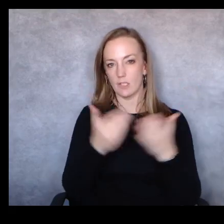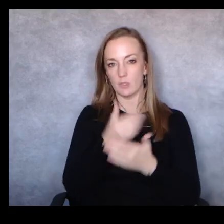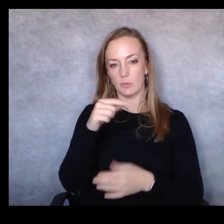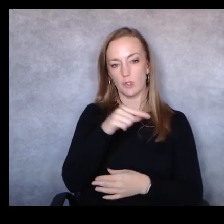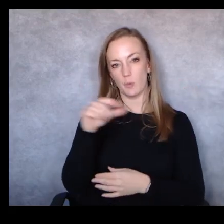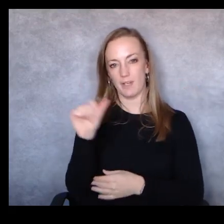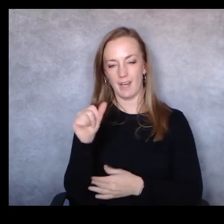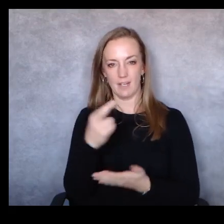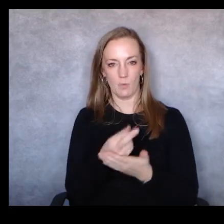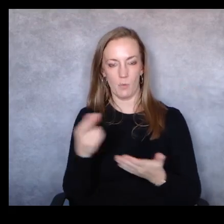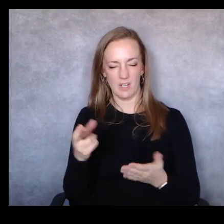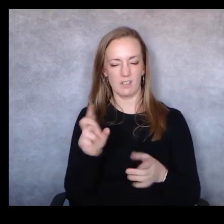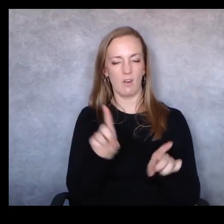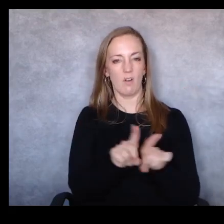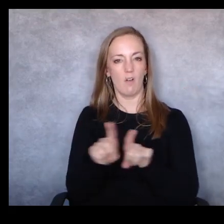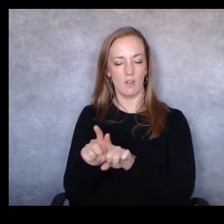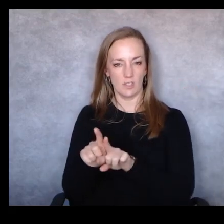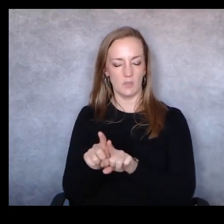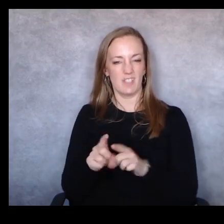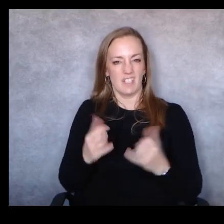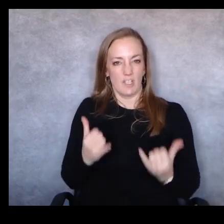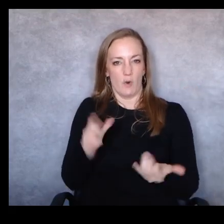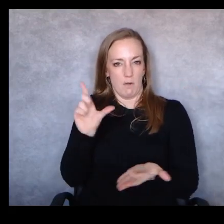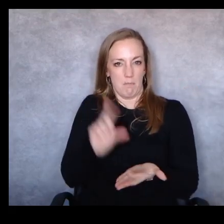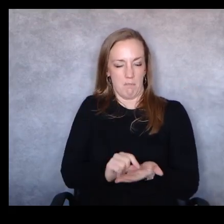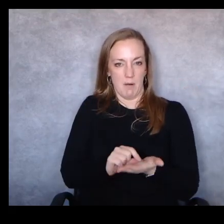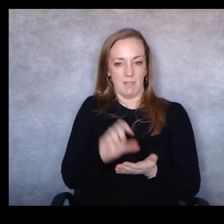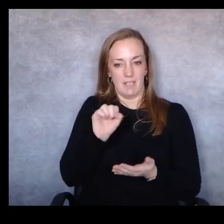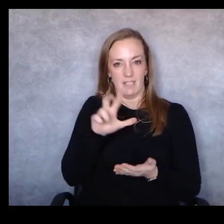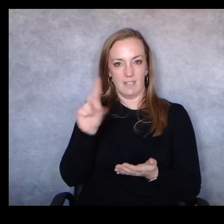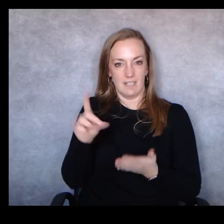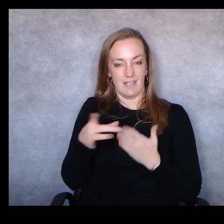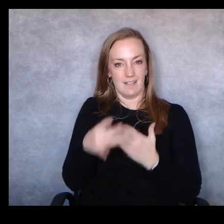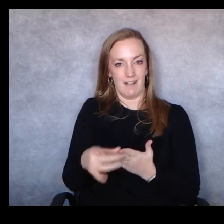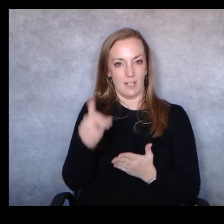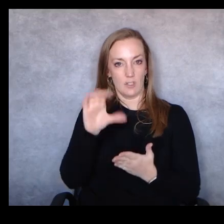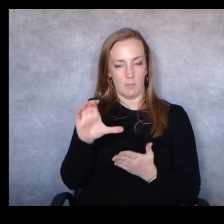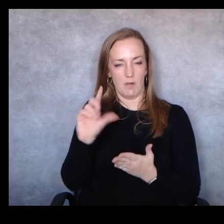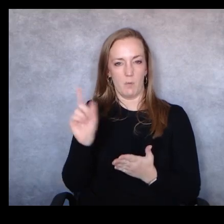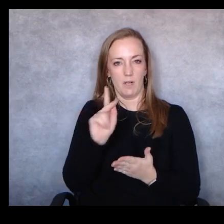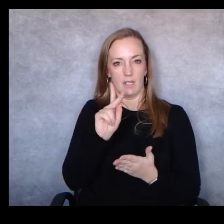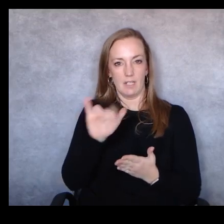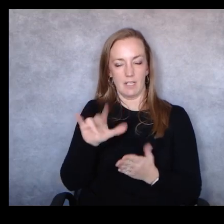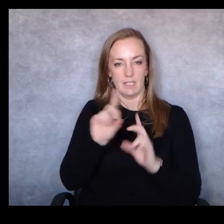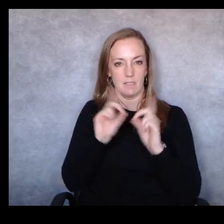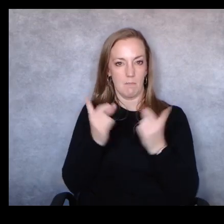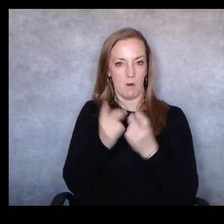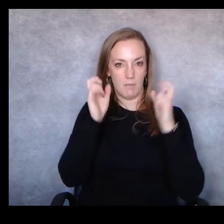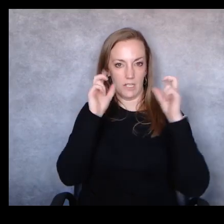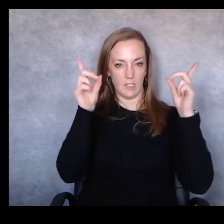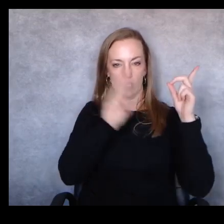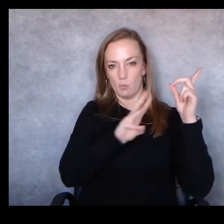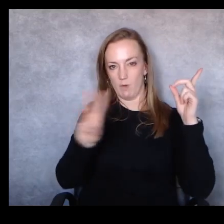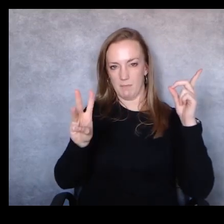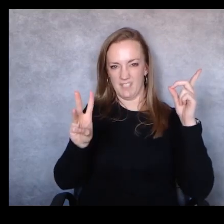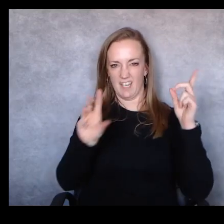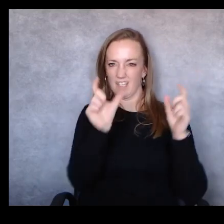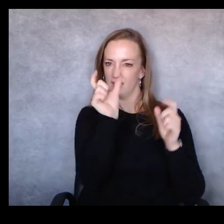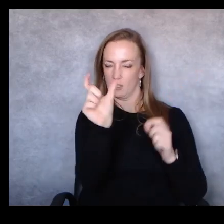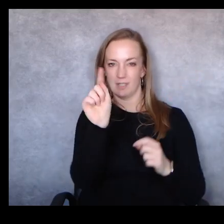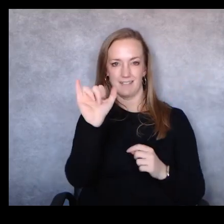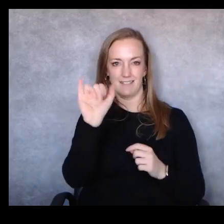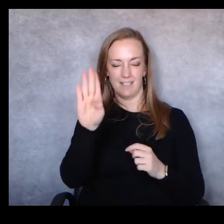Q&A resource along with the current published SLD guidance document on the Kentucky Department of Education website under the tab